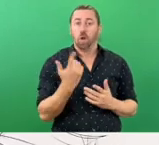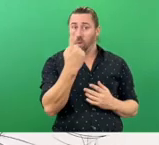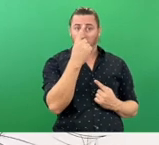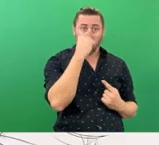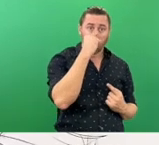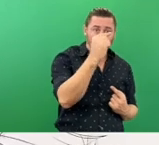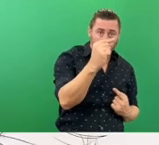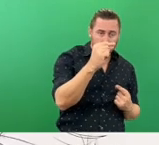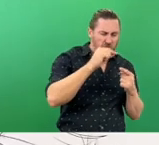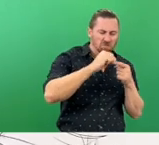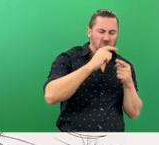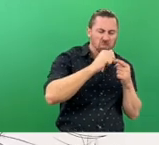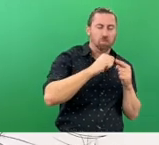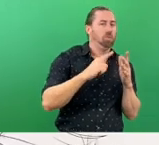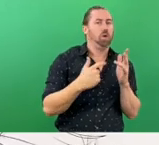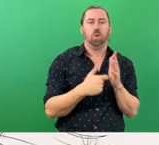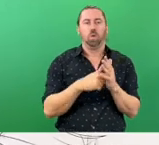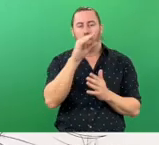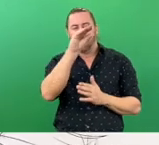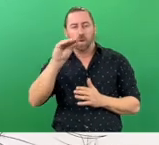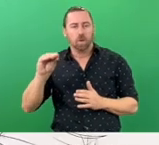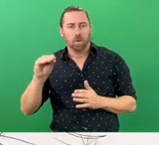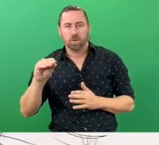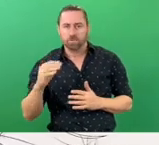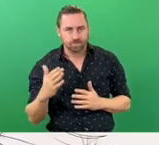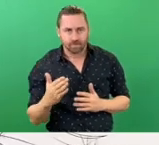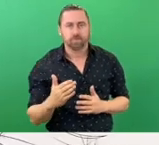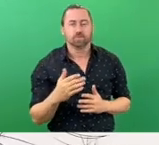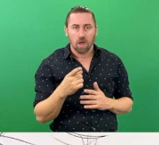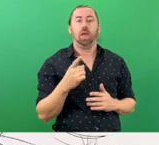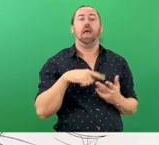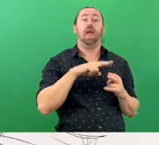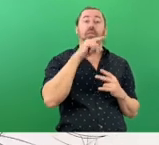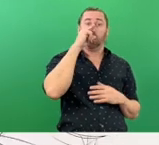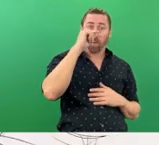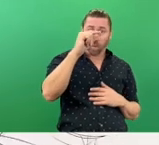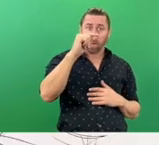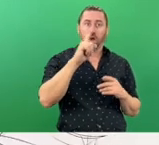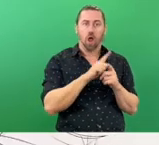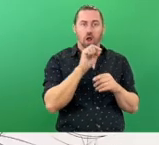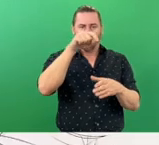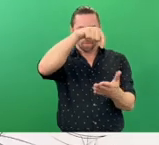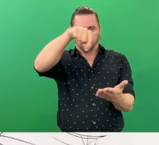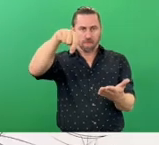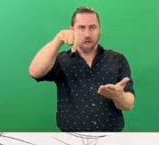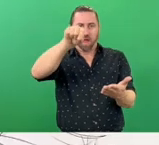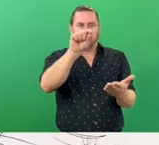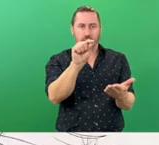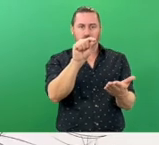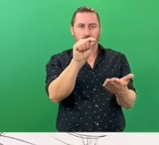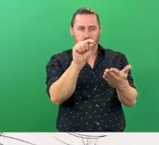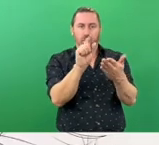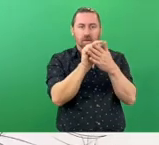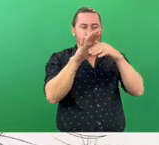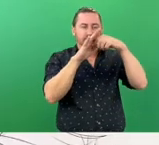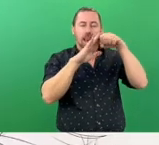standard point, if you've mechanically sharpened your pencil, work on the side of that so you're starting to build up with tone and value.